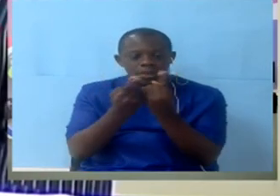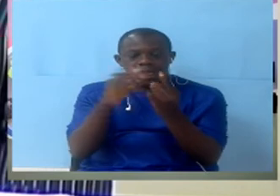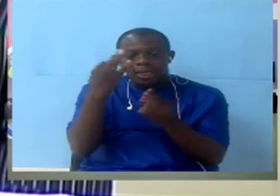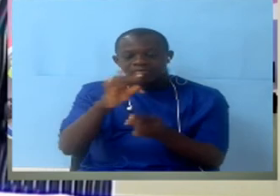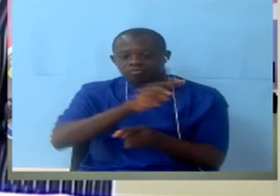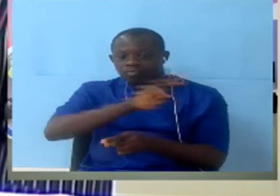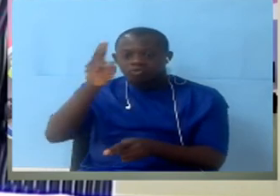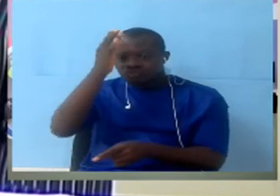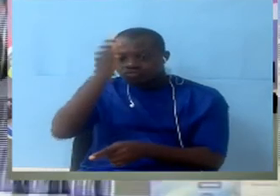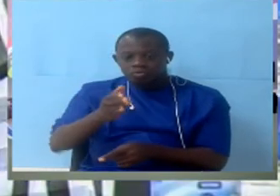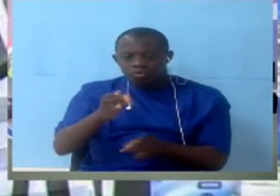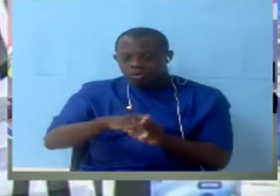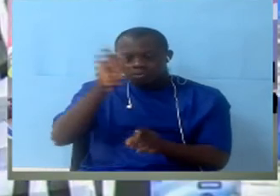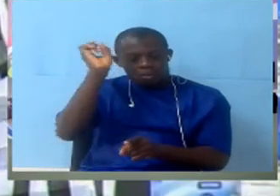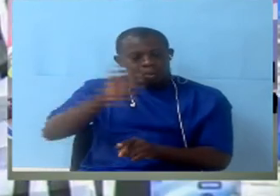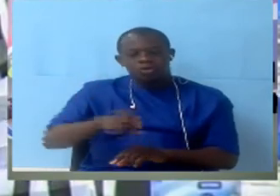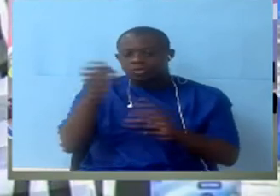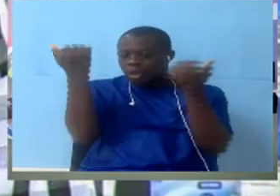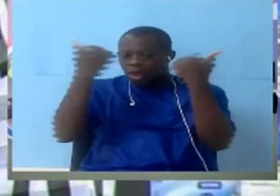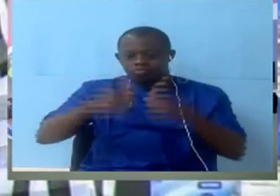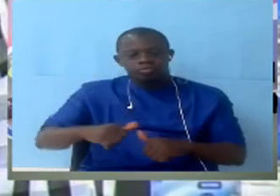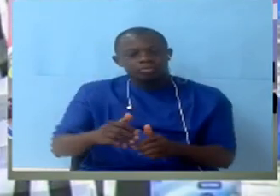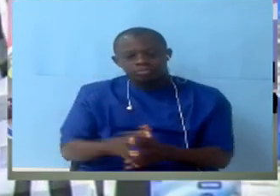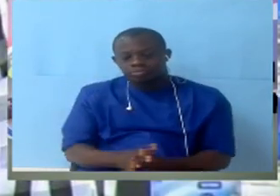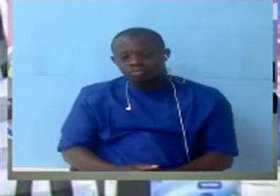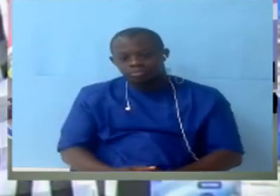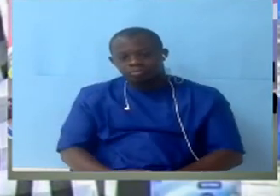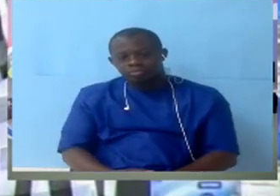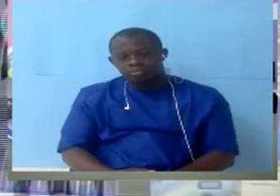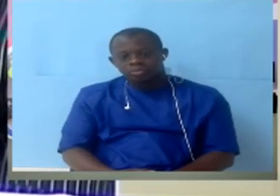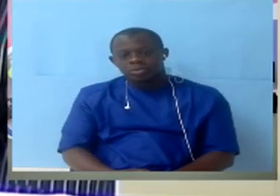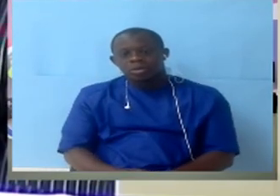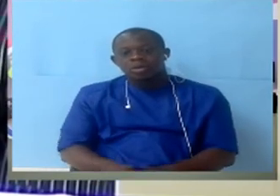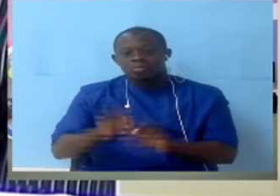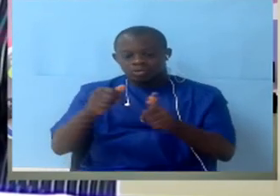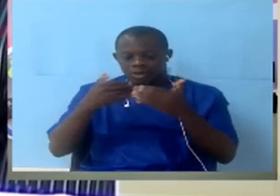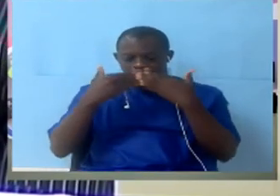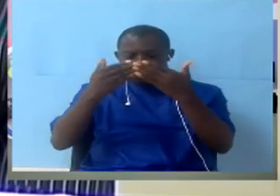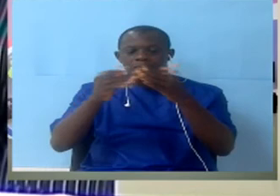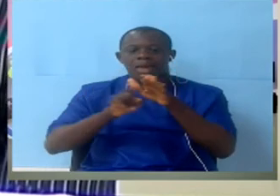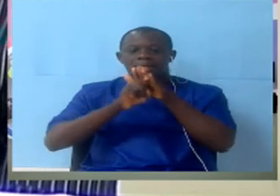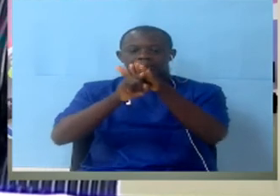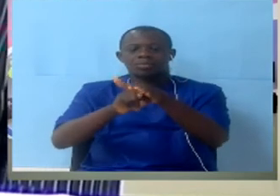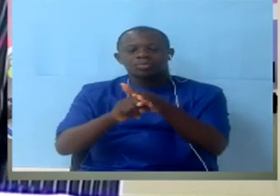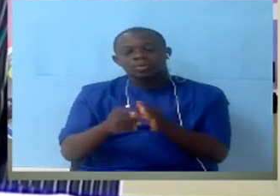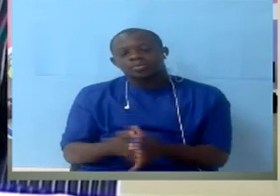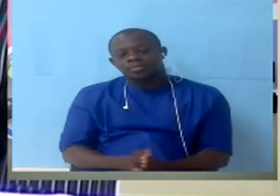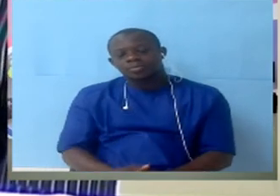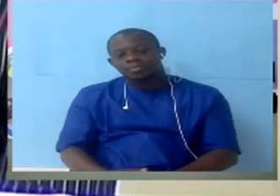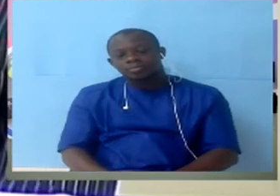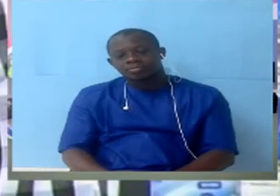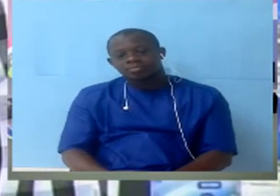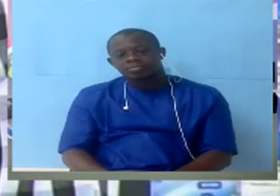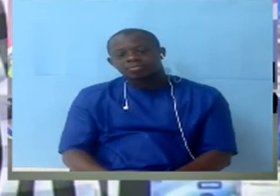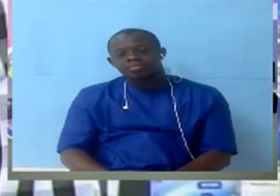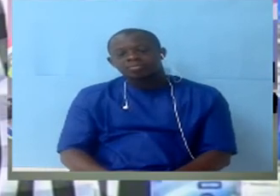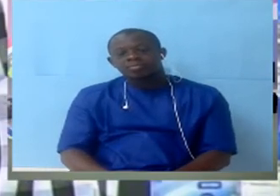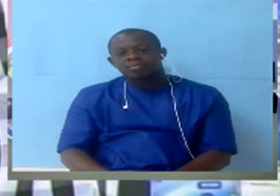true, that's what will happen. That's what will stand. Can you give us example? Misalo di no. Isi misalo di no nala ba?